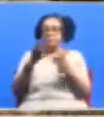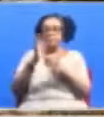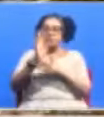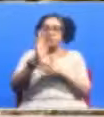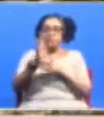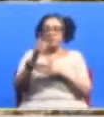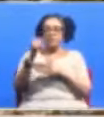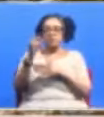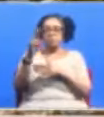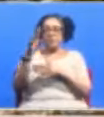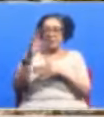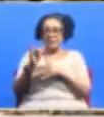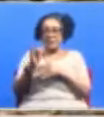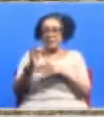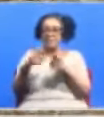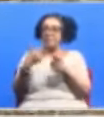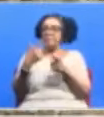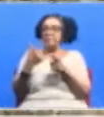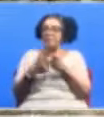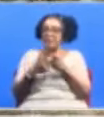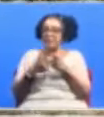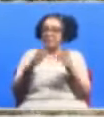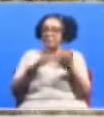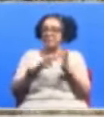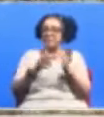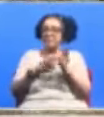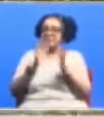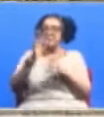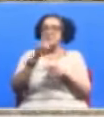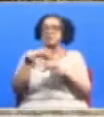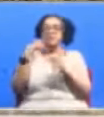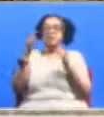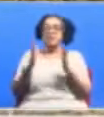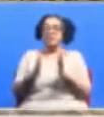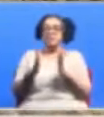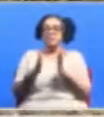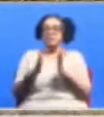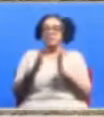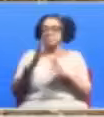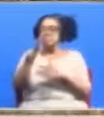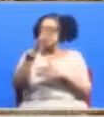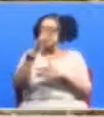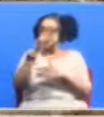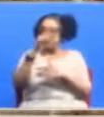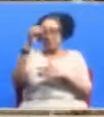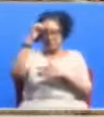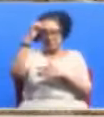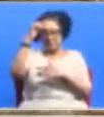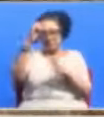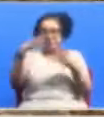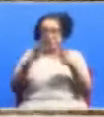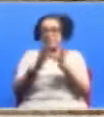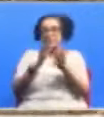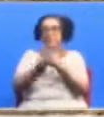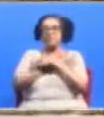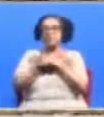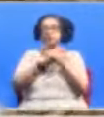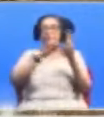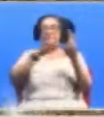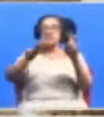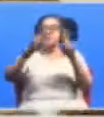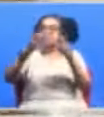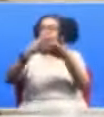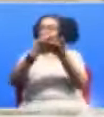Silvanus Tubei, this will mean that his killers duped the government, his family and friends to search everywhere else for